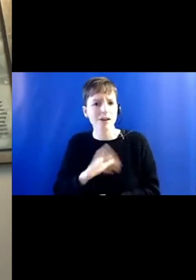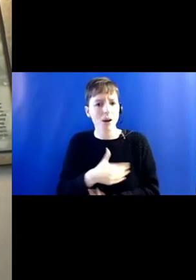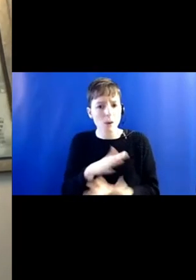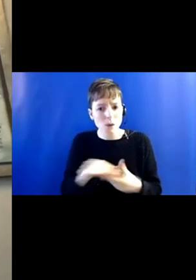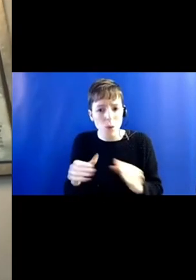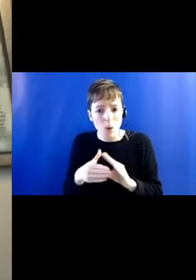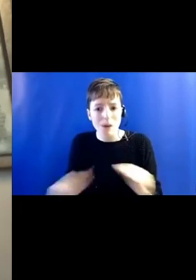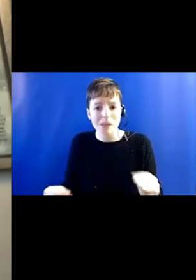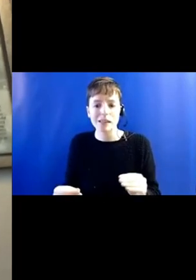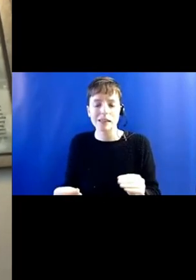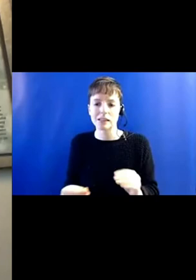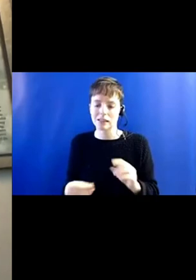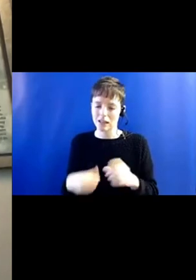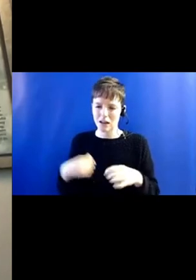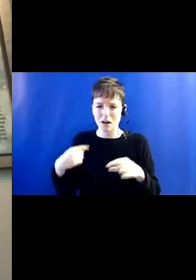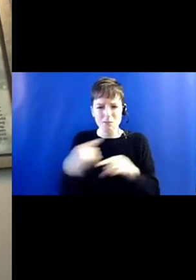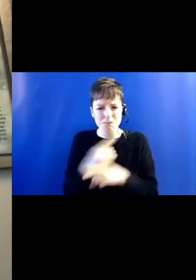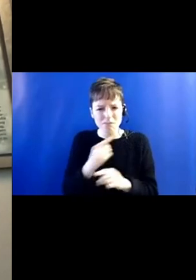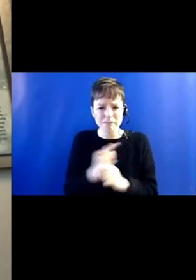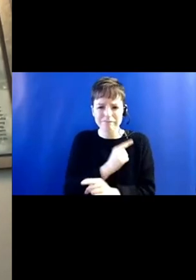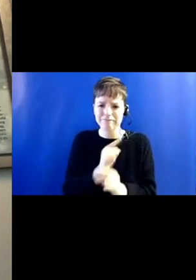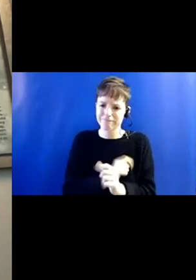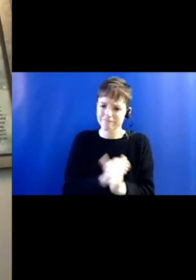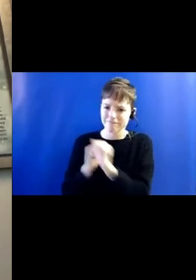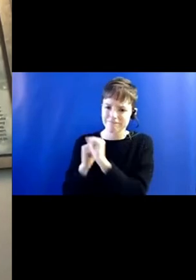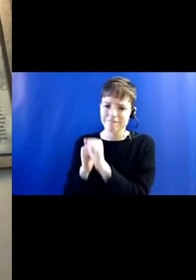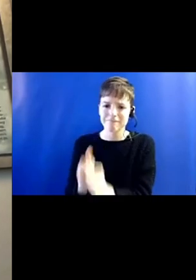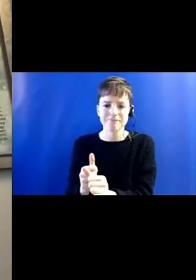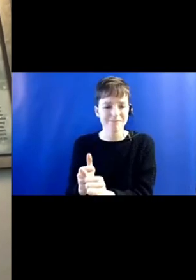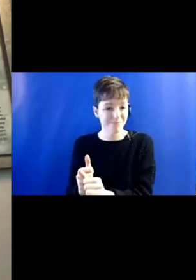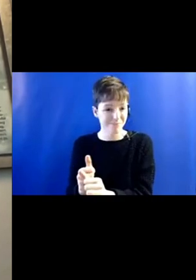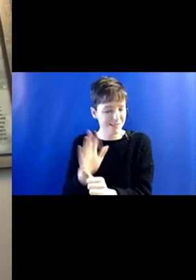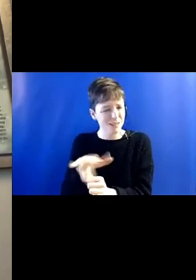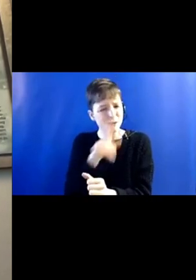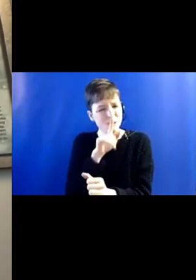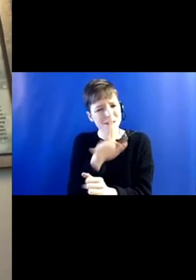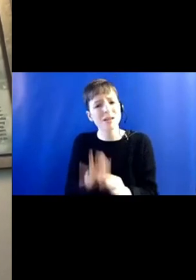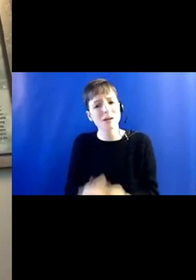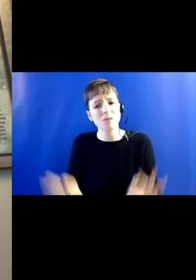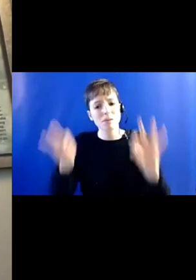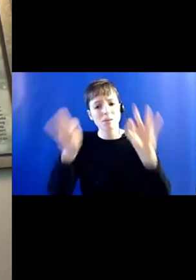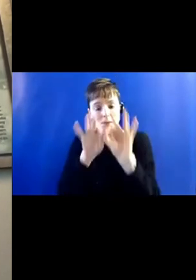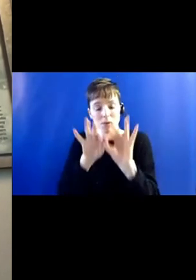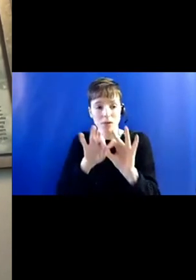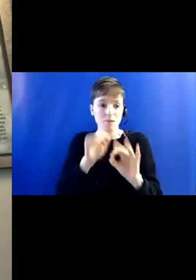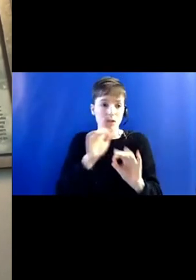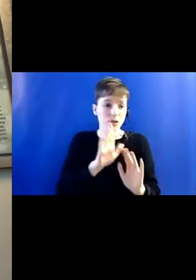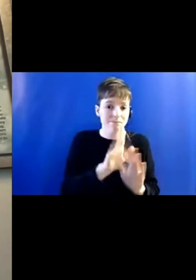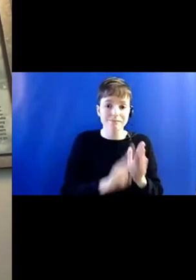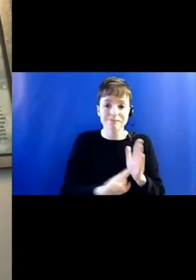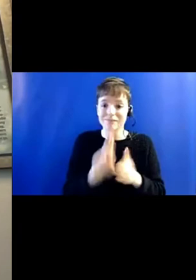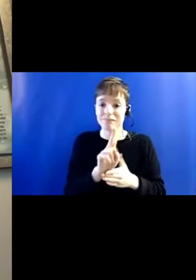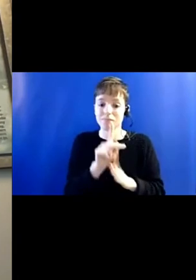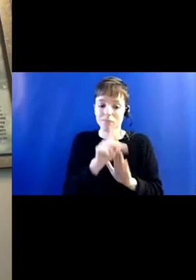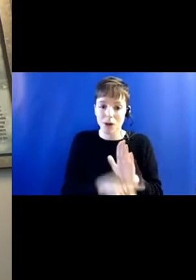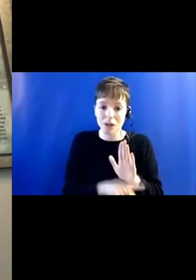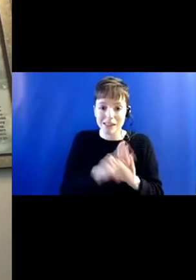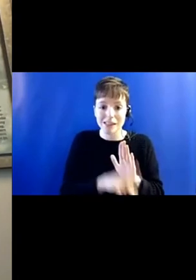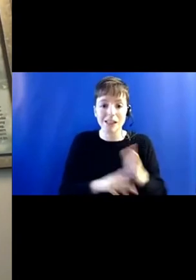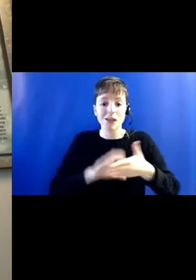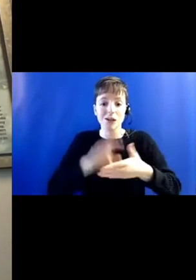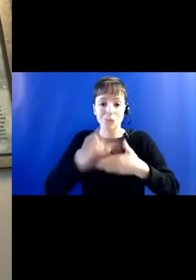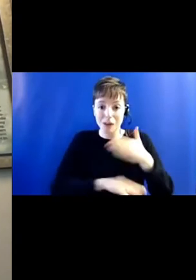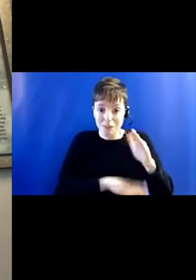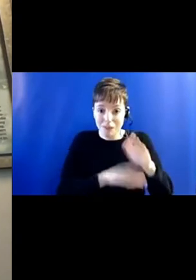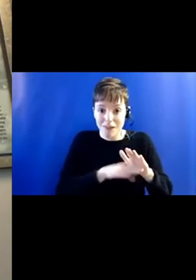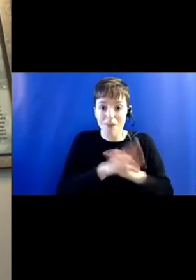misapply them is very important in all manners of university policy, curriculum development, and